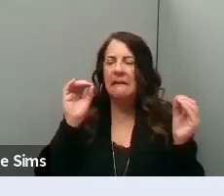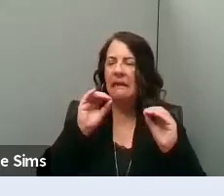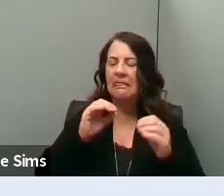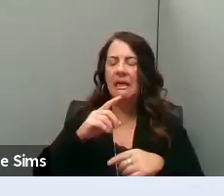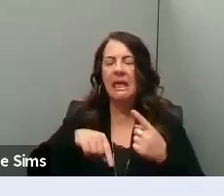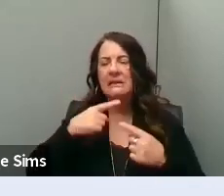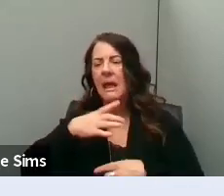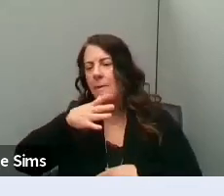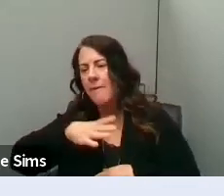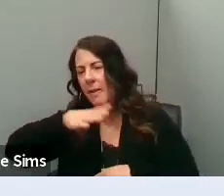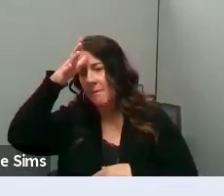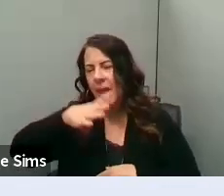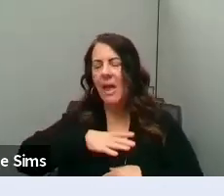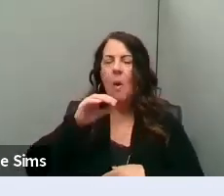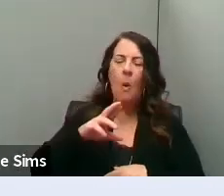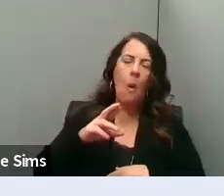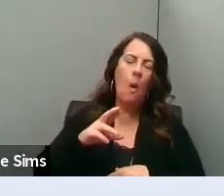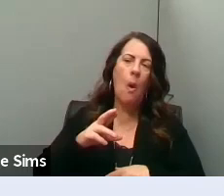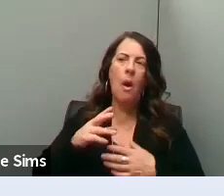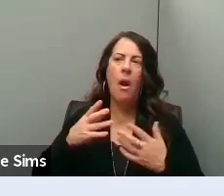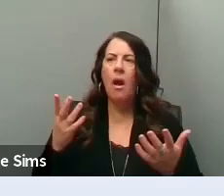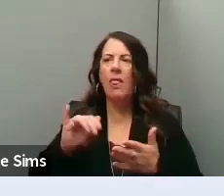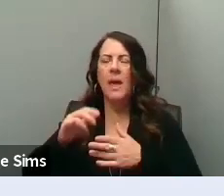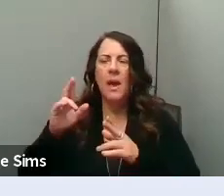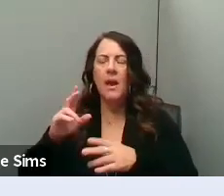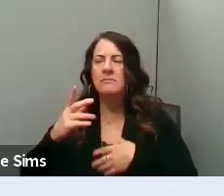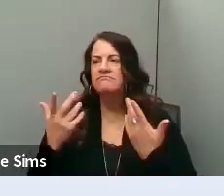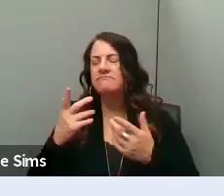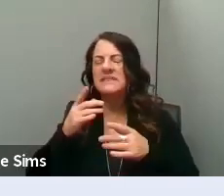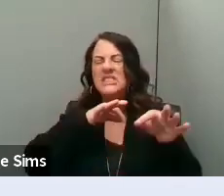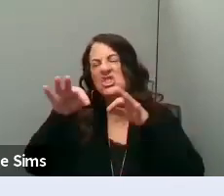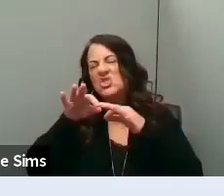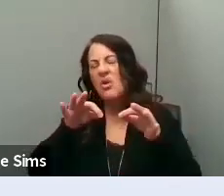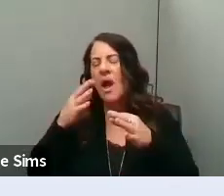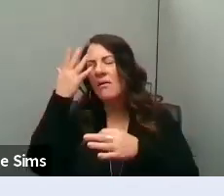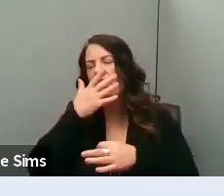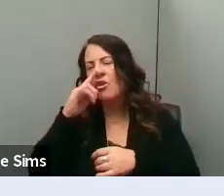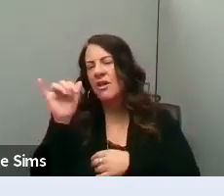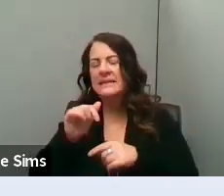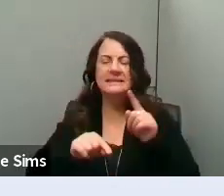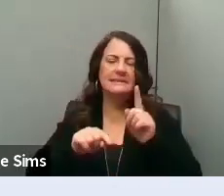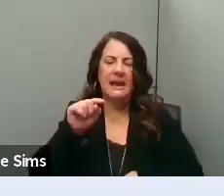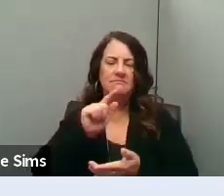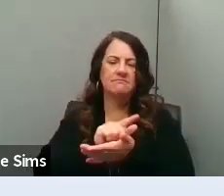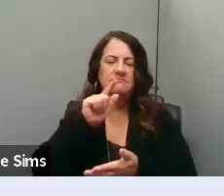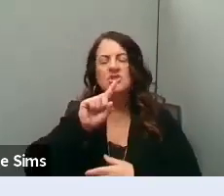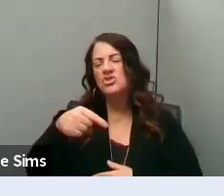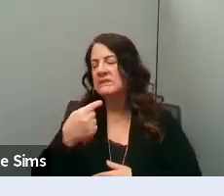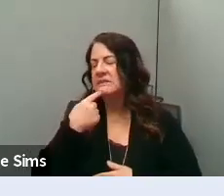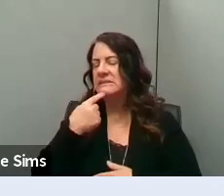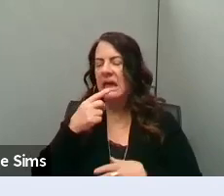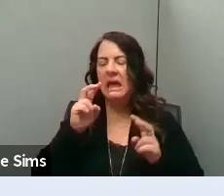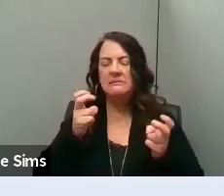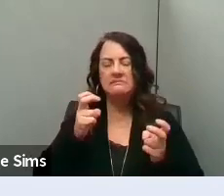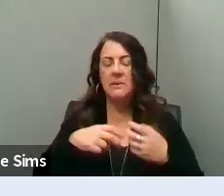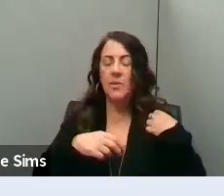was the person that looks just like this, but I'm not saying that person's name, because that's identifying information. They can only